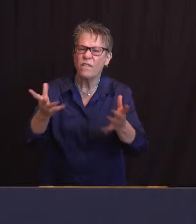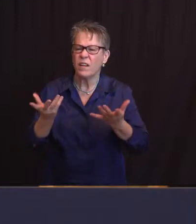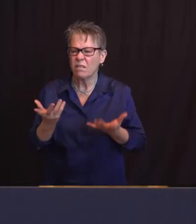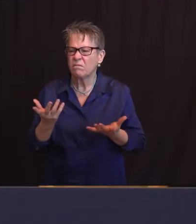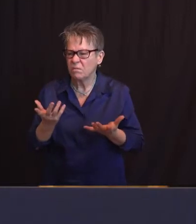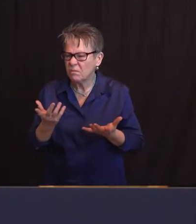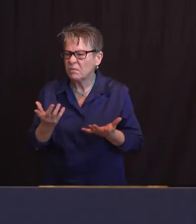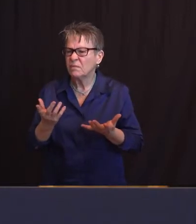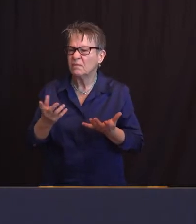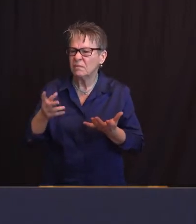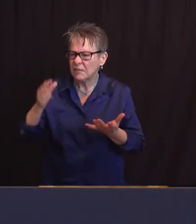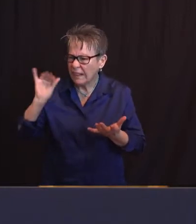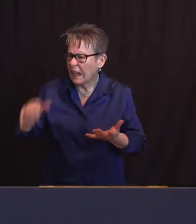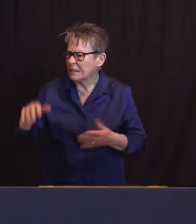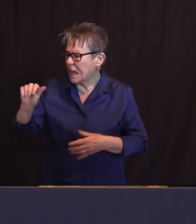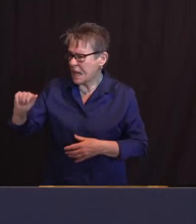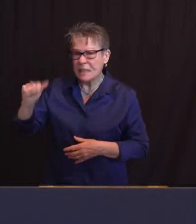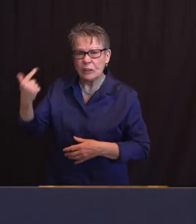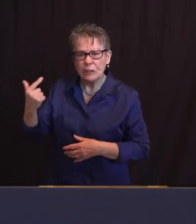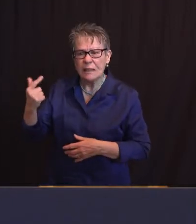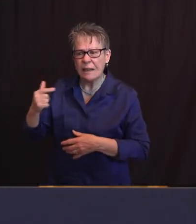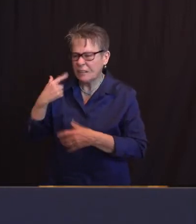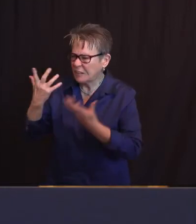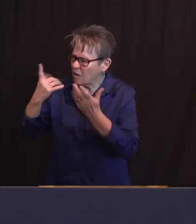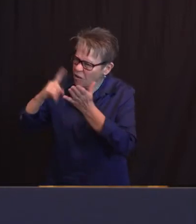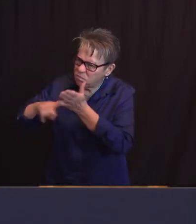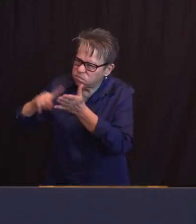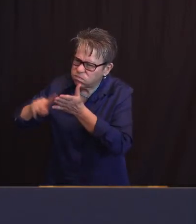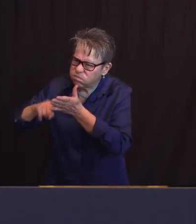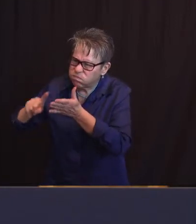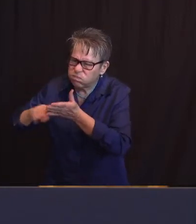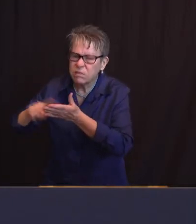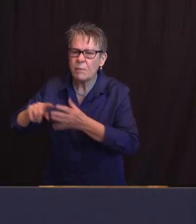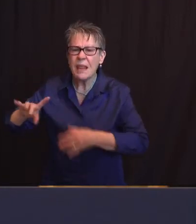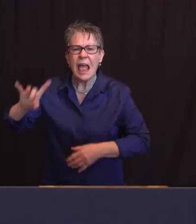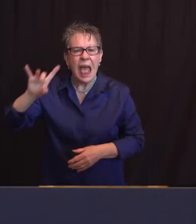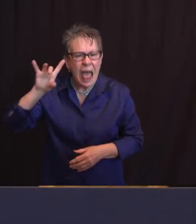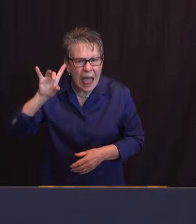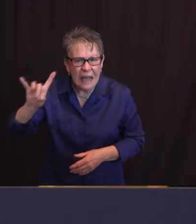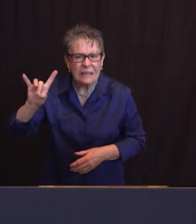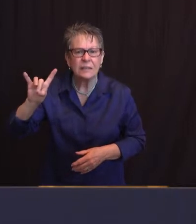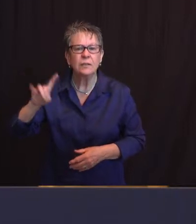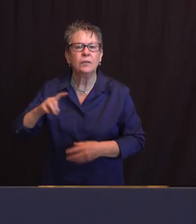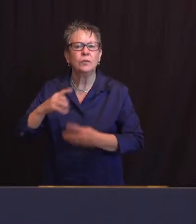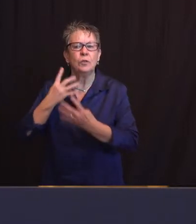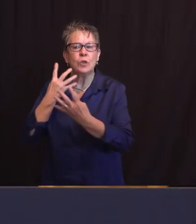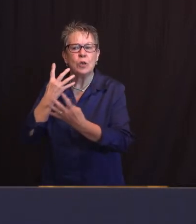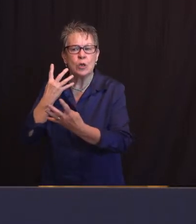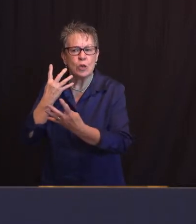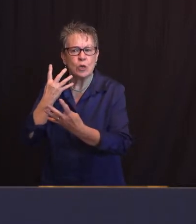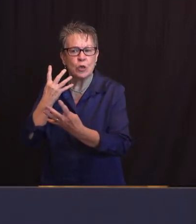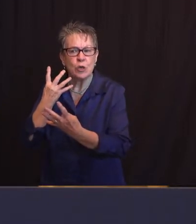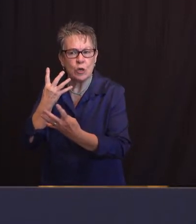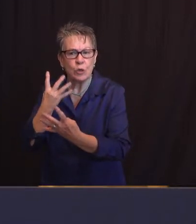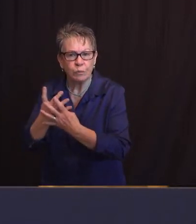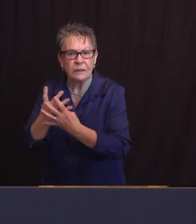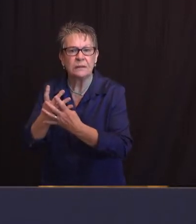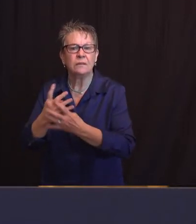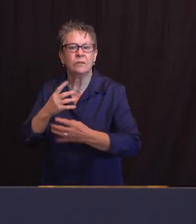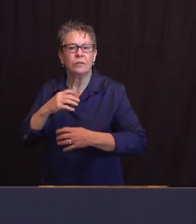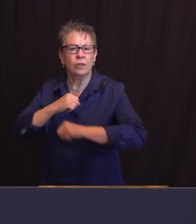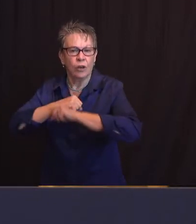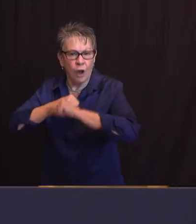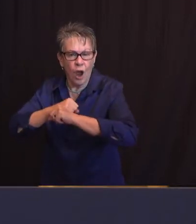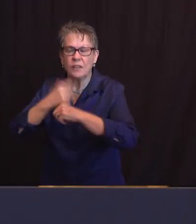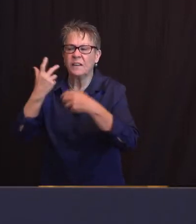investigation, and as you rightfully point out, I believe now 8 persons have been charged. I believe all of them with official misconduct,